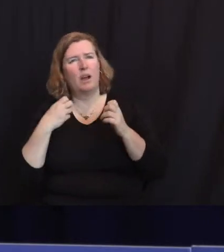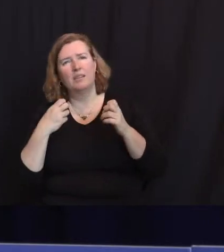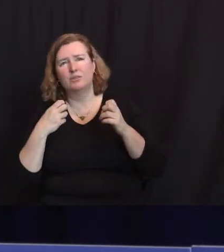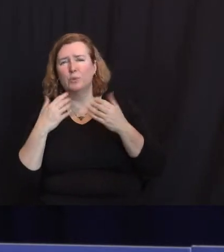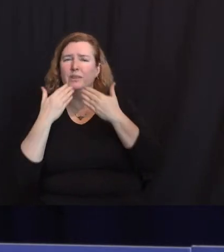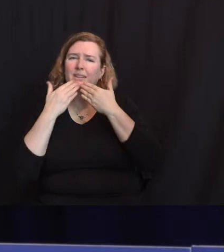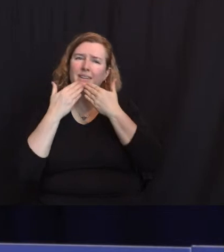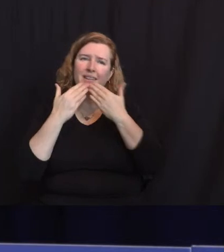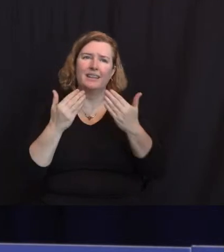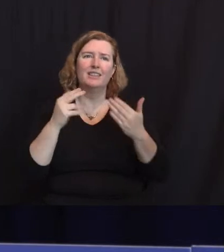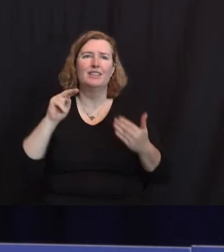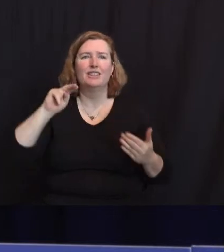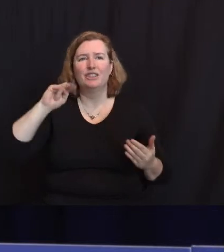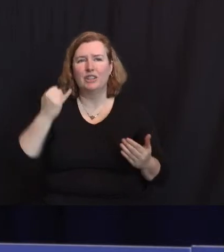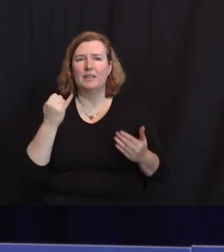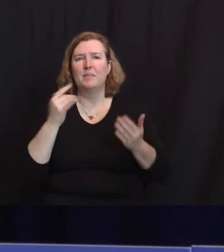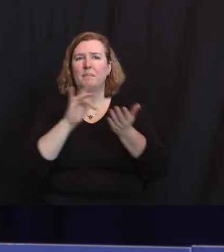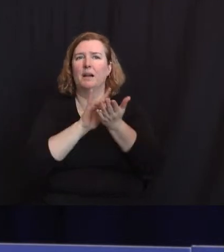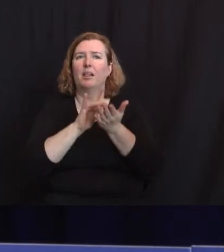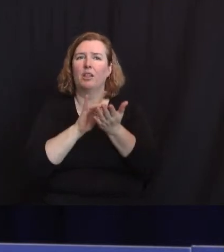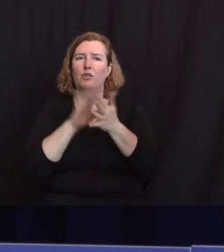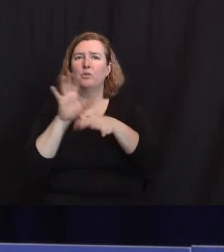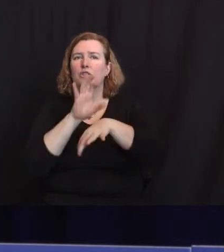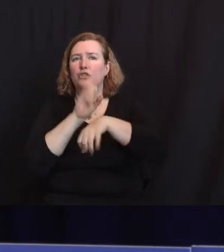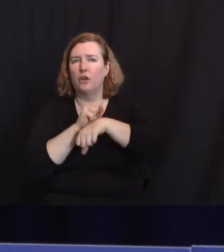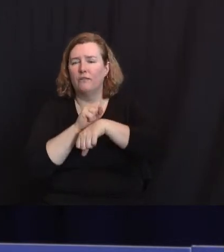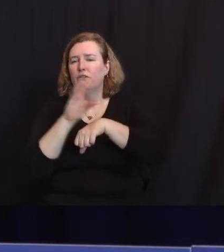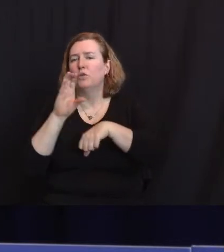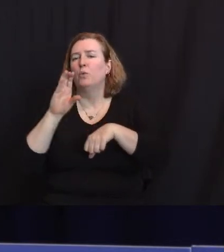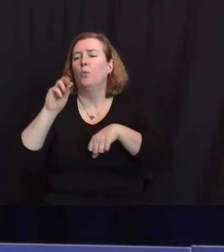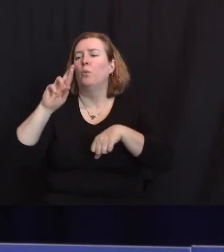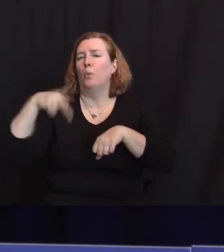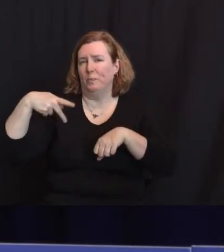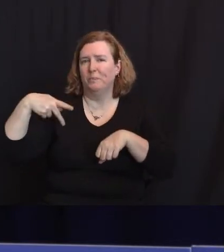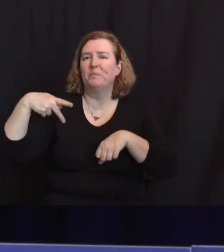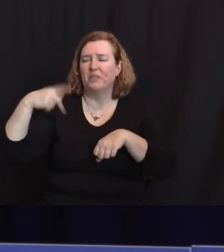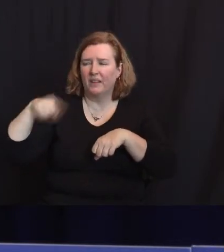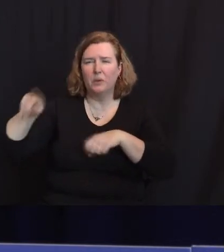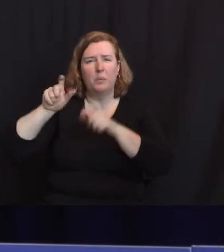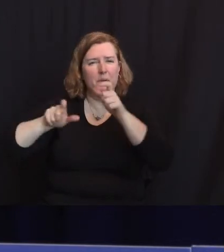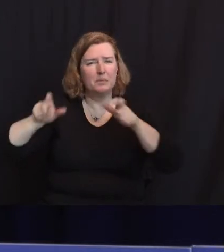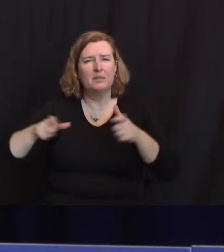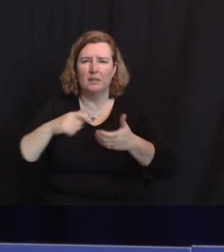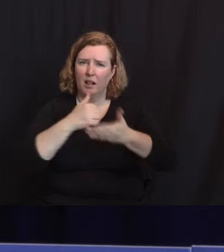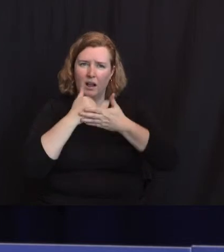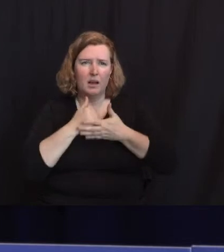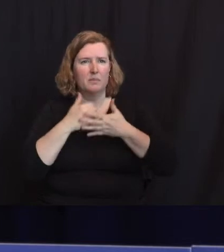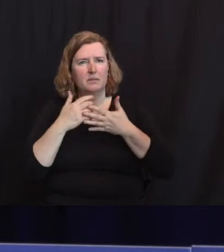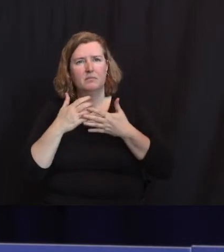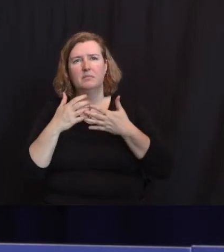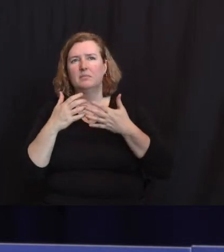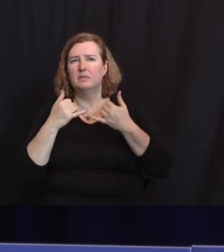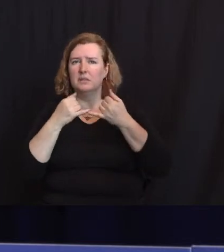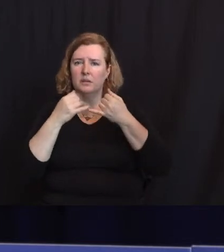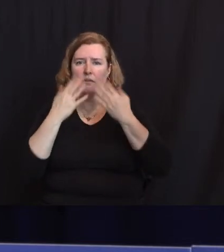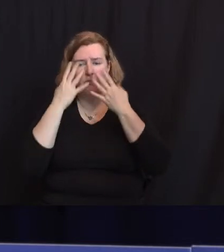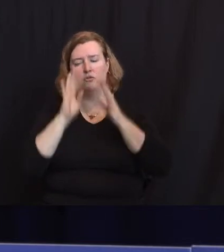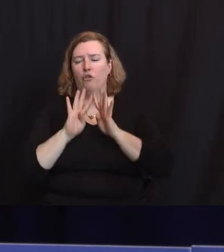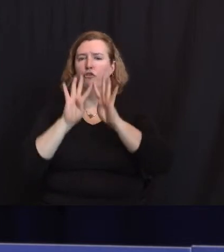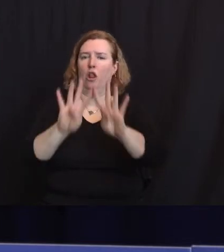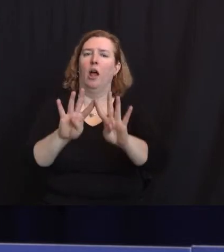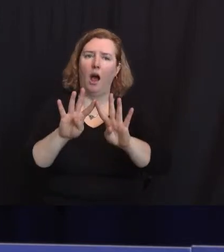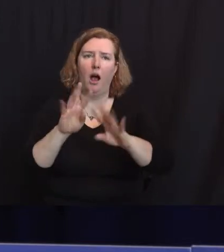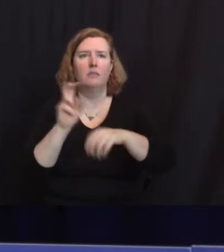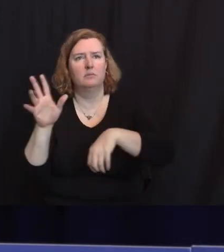valuable service. Many of these medical professionals have been boots on the ground since the pandemic started, volunteering their time